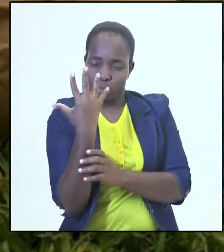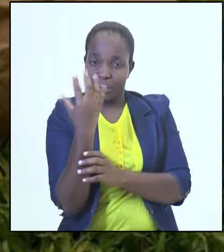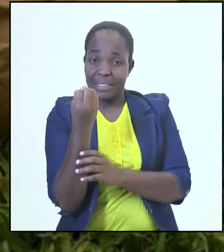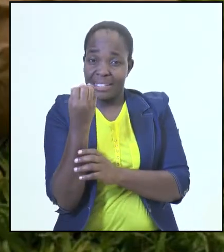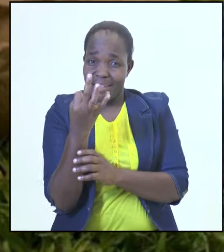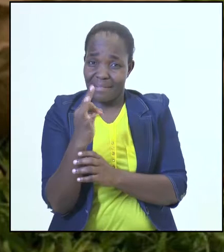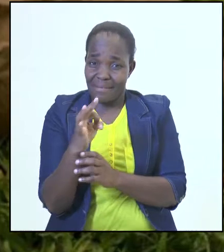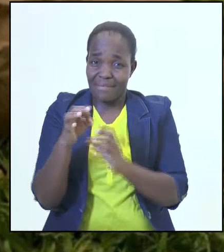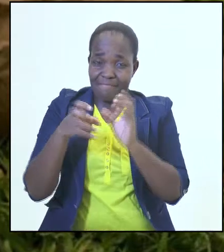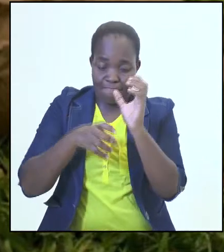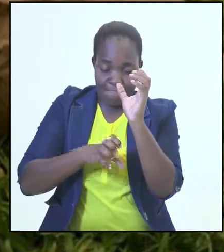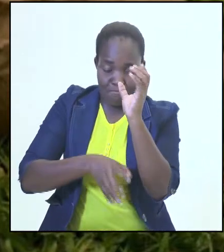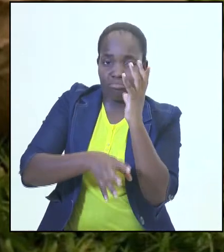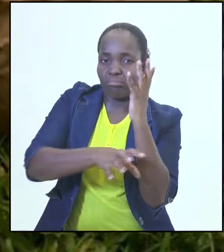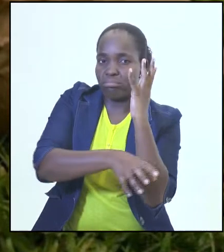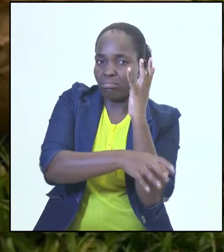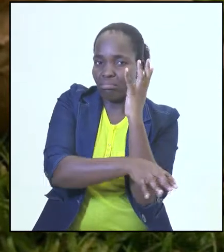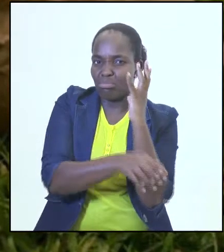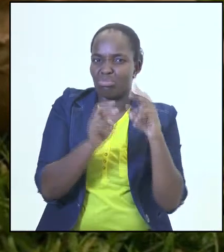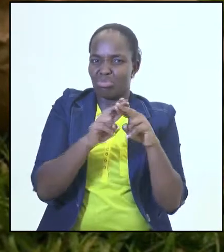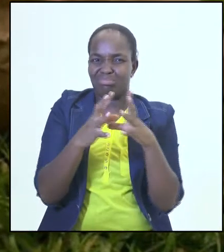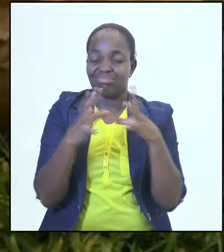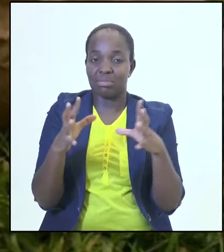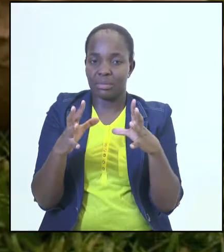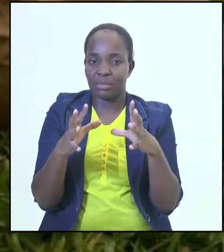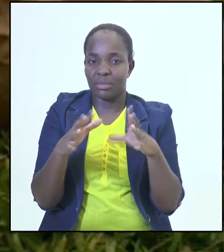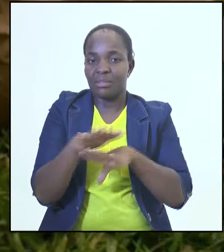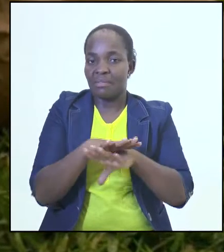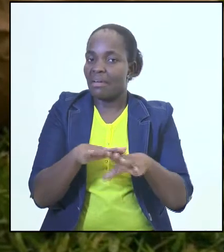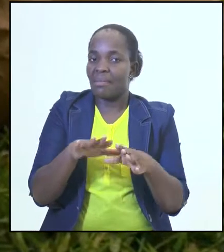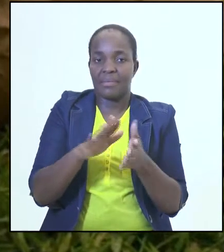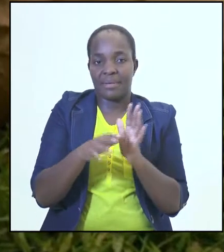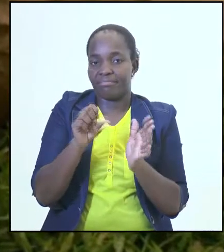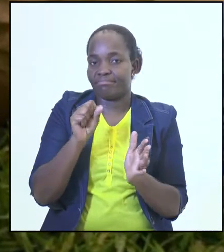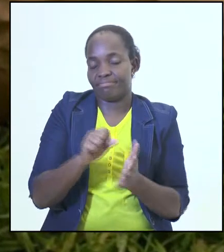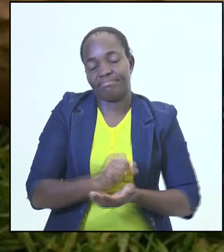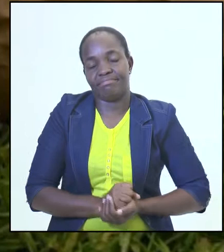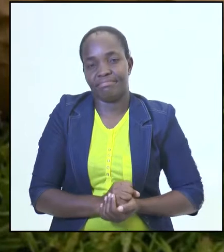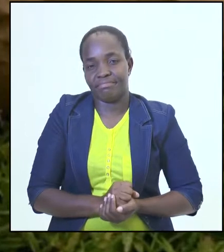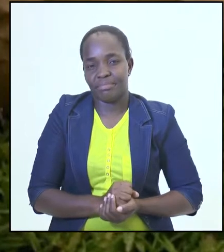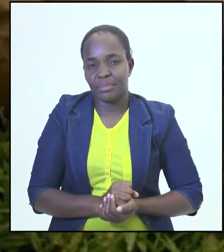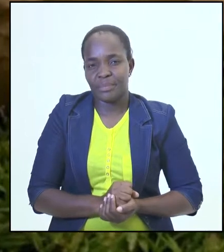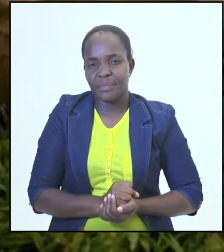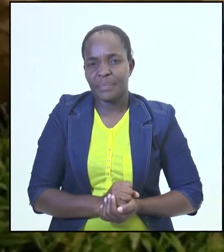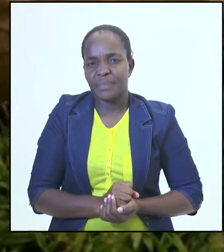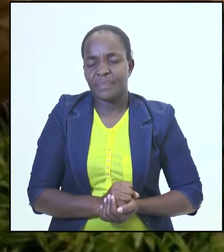overused, they can cause damage to the environment. The nitrates in the fertilizers